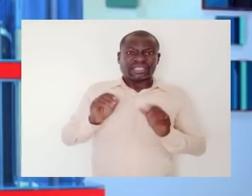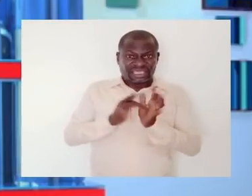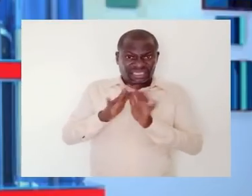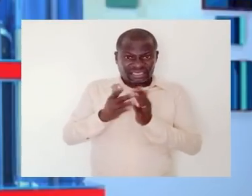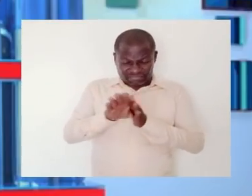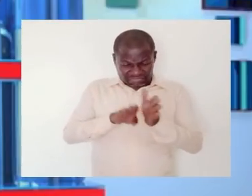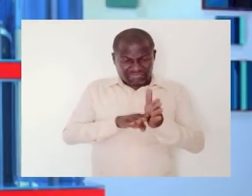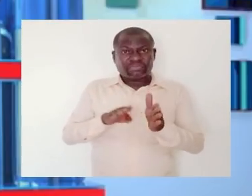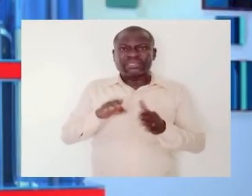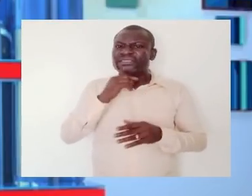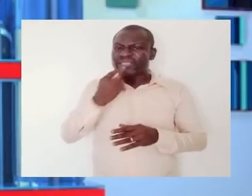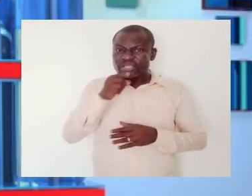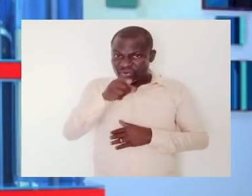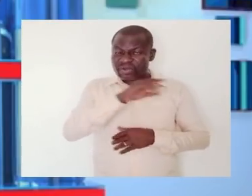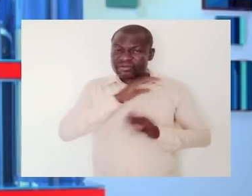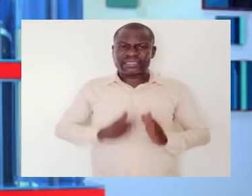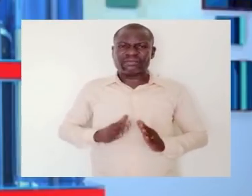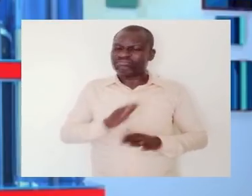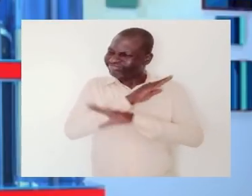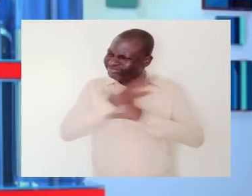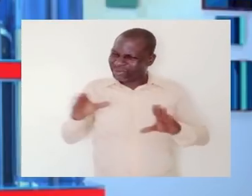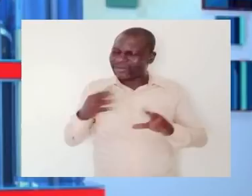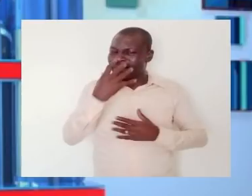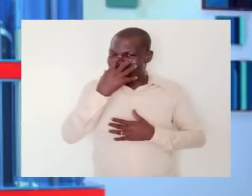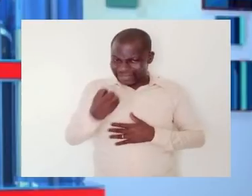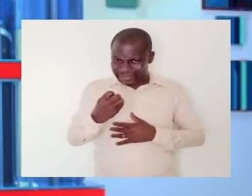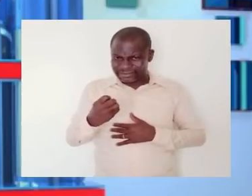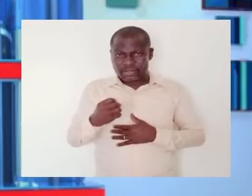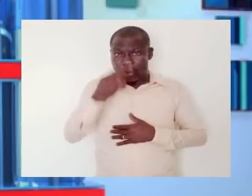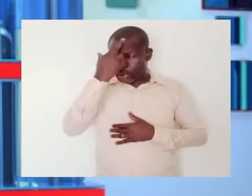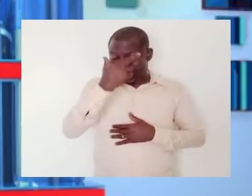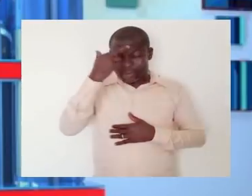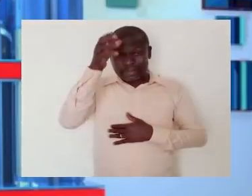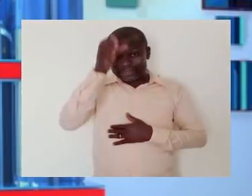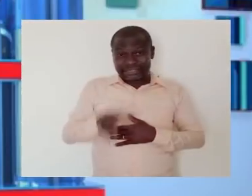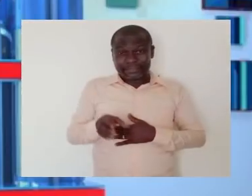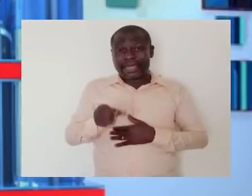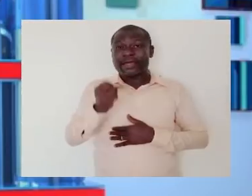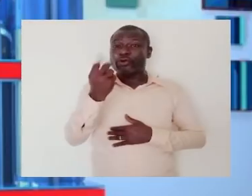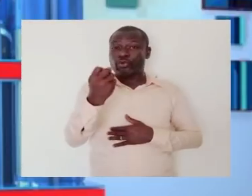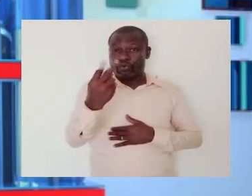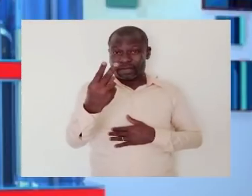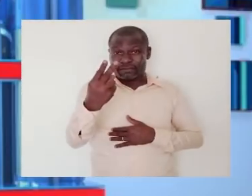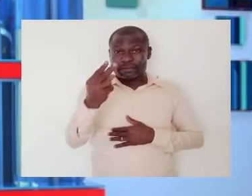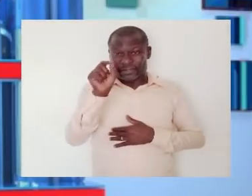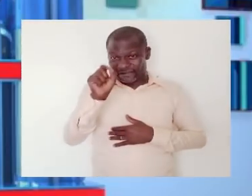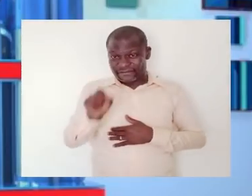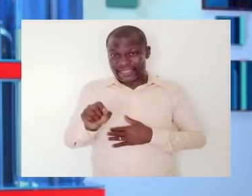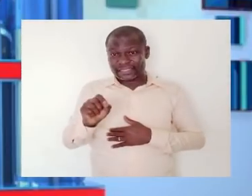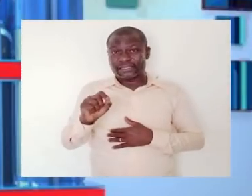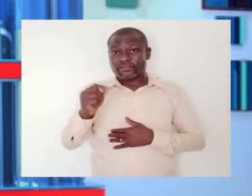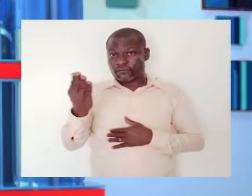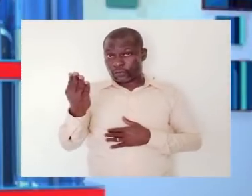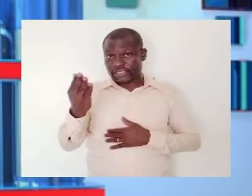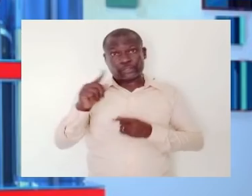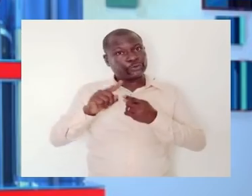Christonia, don't curse anybody. Romans chapter 12, read from verse 14 to verse 19. A